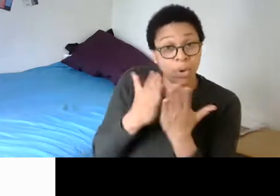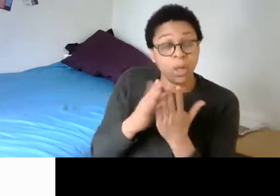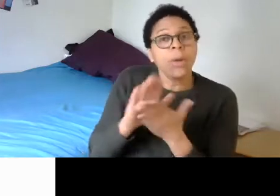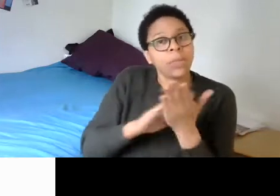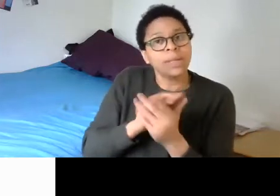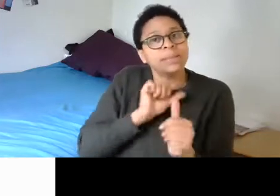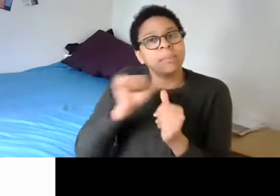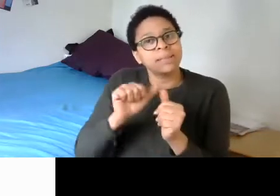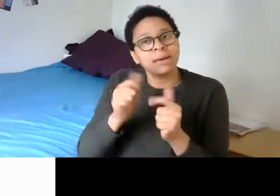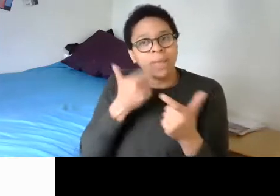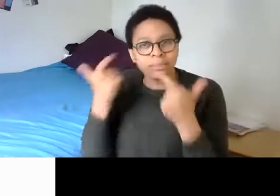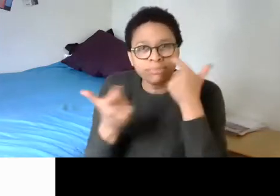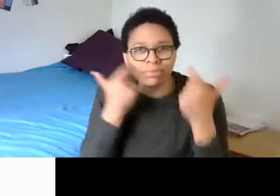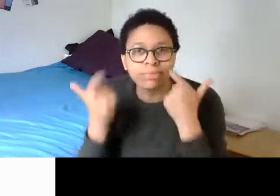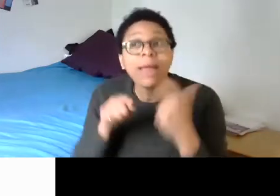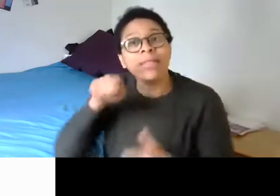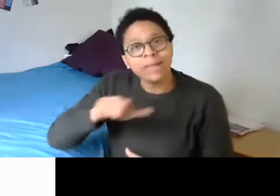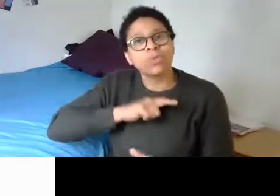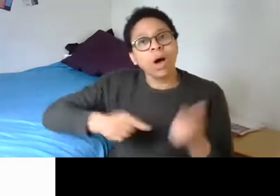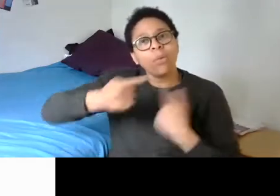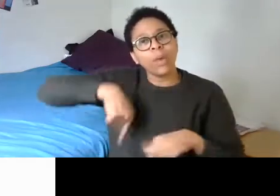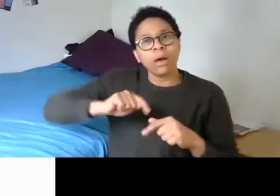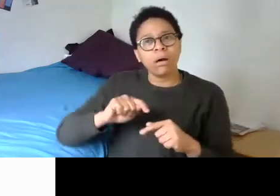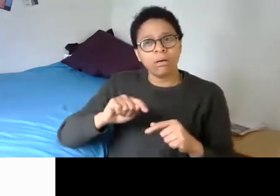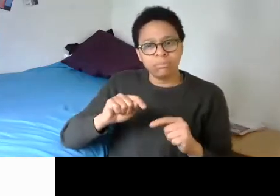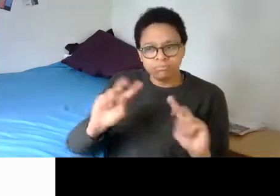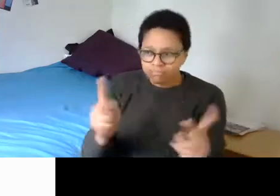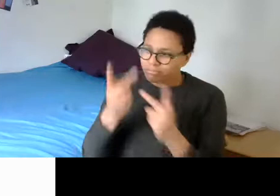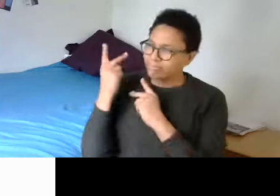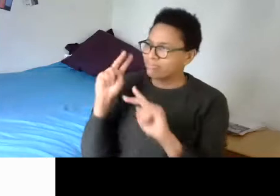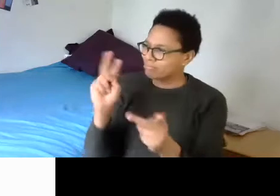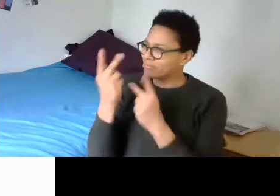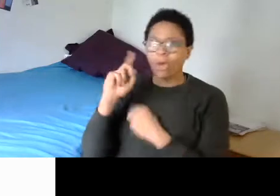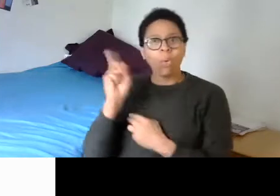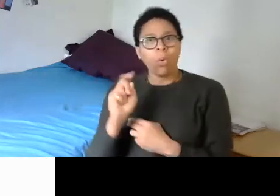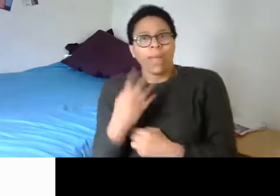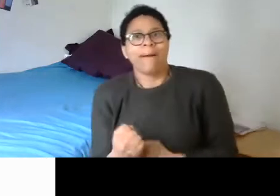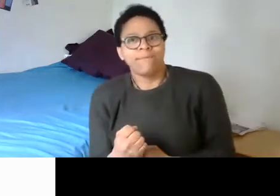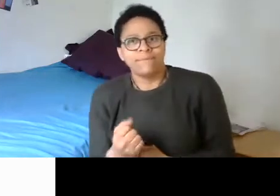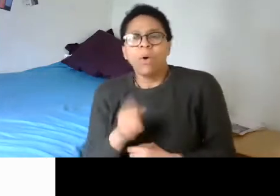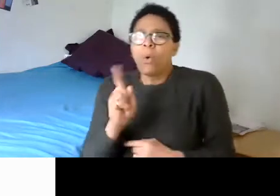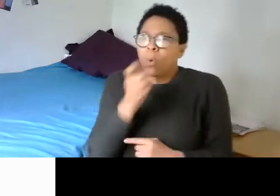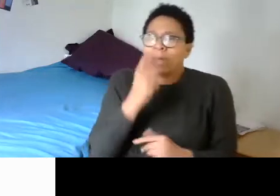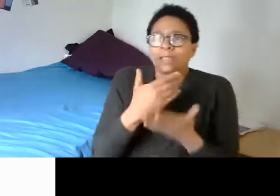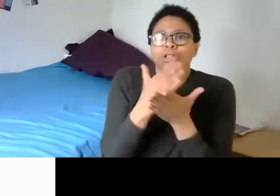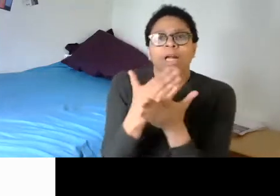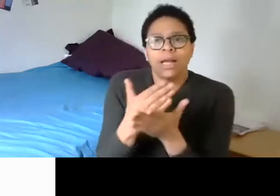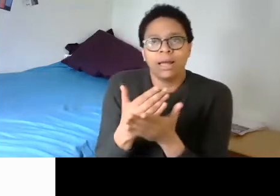one of the reasons why we're carrying out an inventory, to really find out what we have and what more can be done and shared with people.